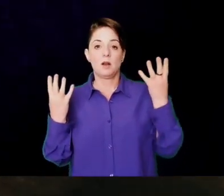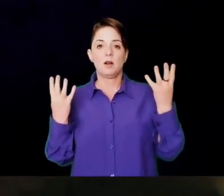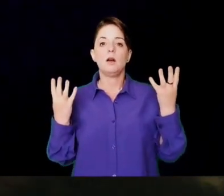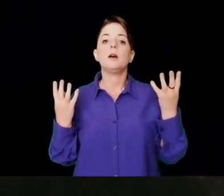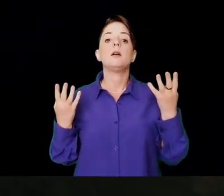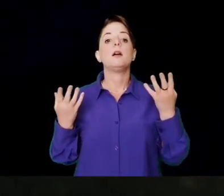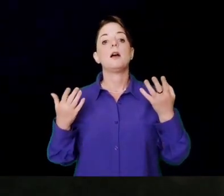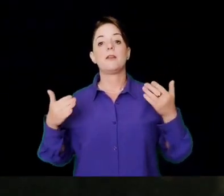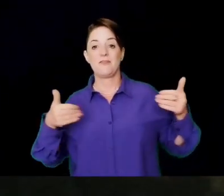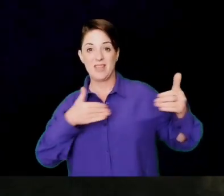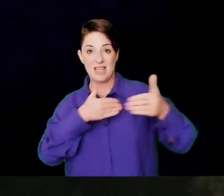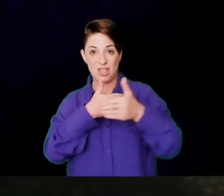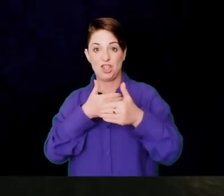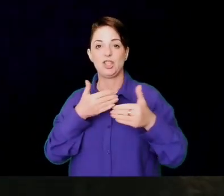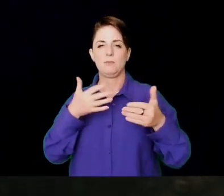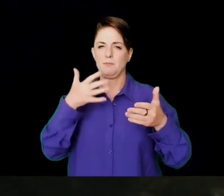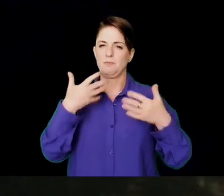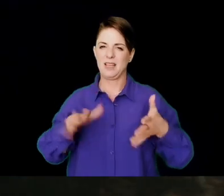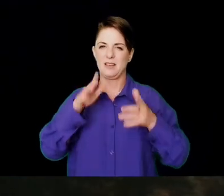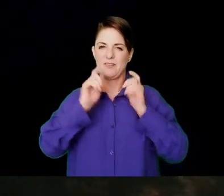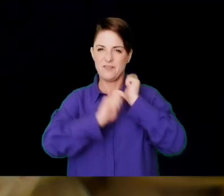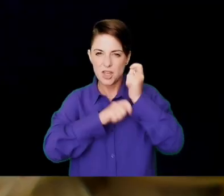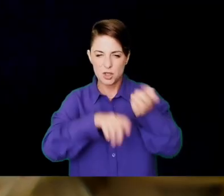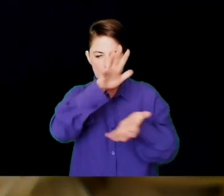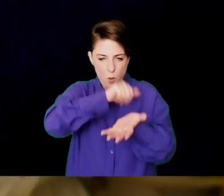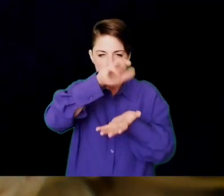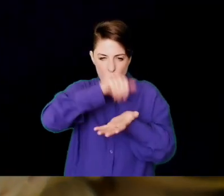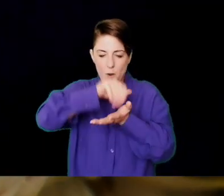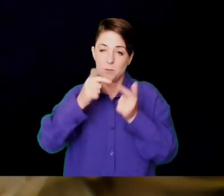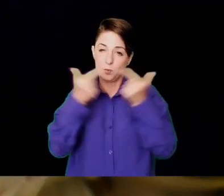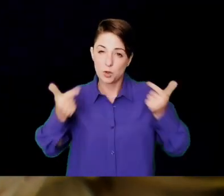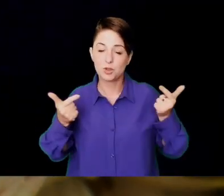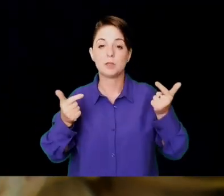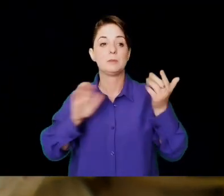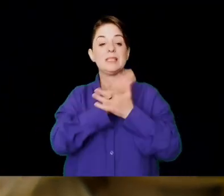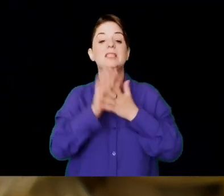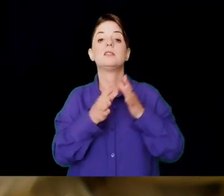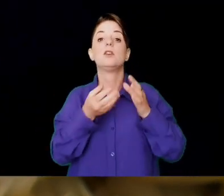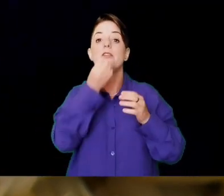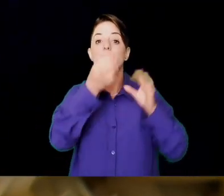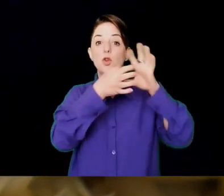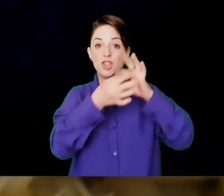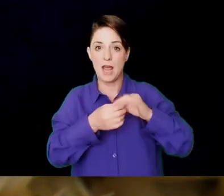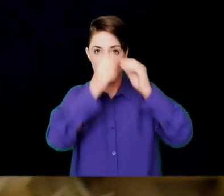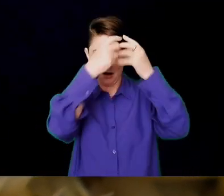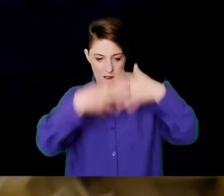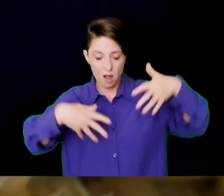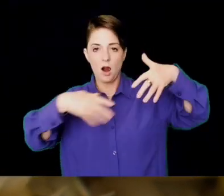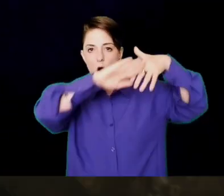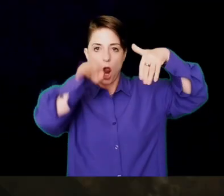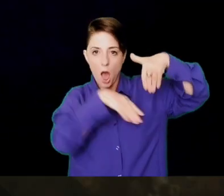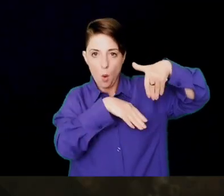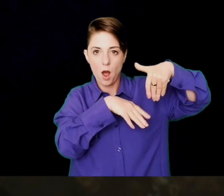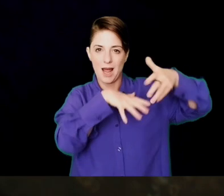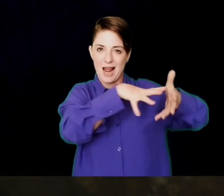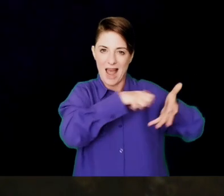Because many of the local finfish species had been exploited, fishermen were forced to concentrate on prey lower down the food chain,